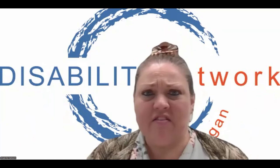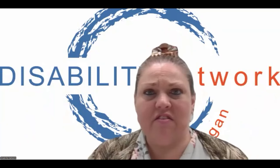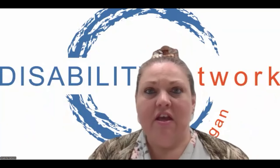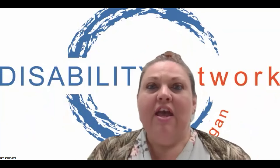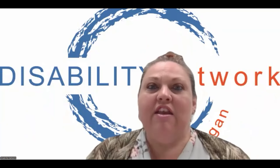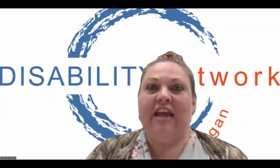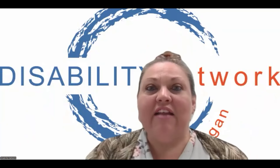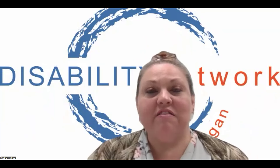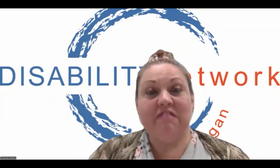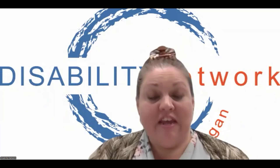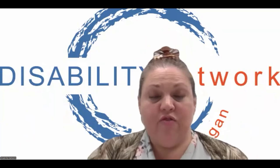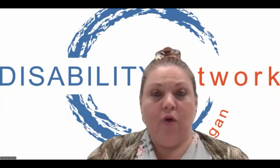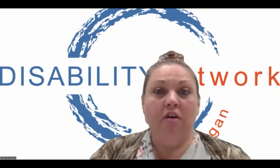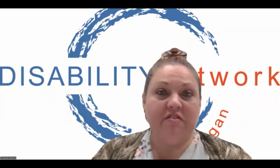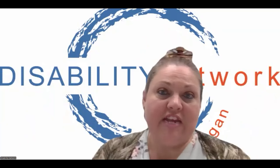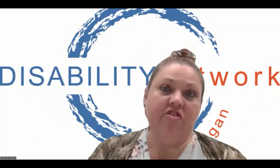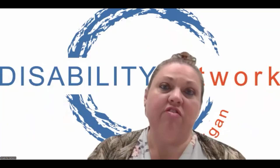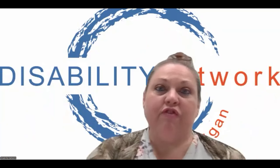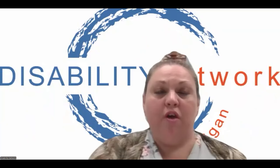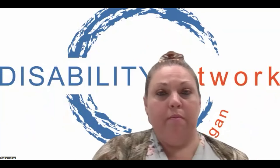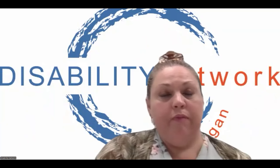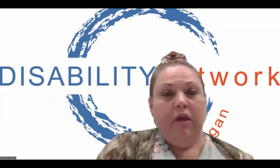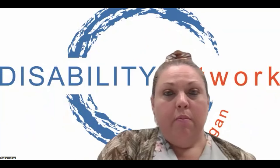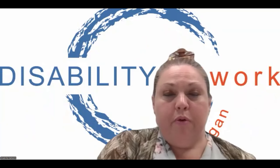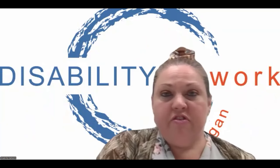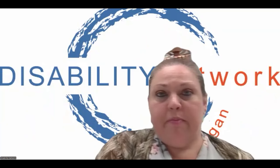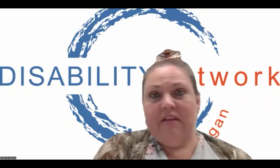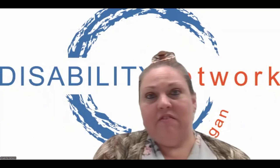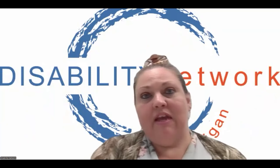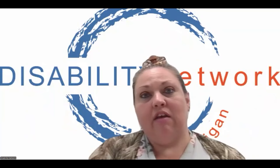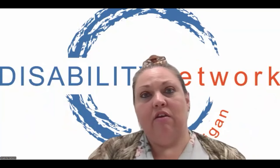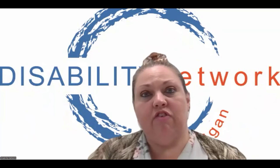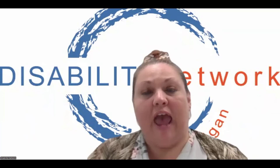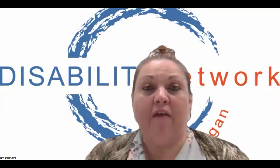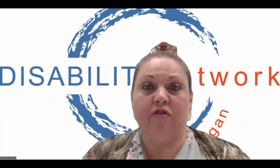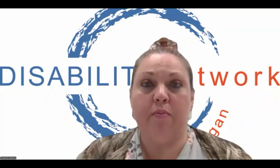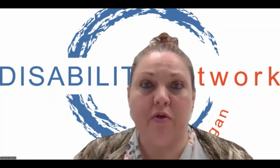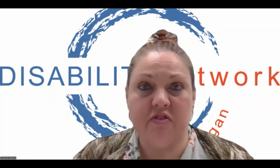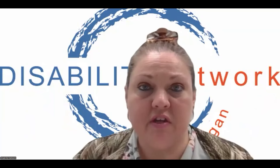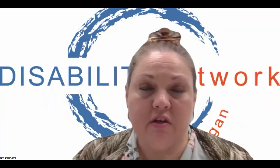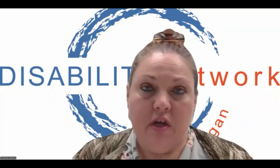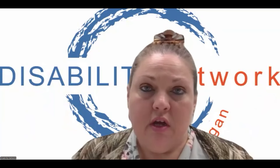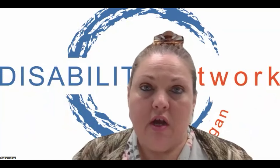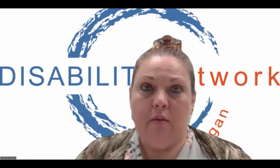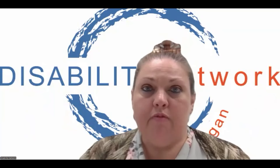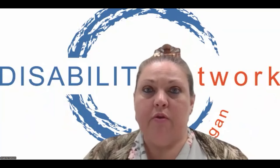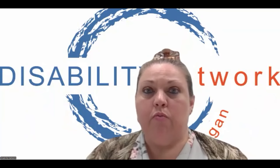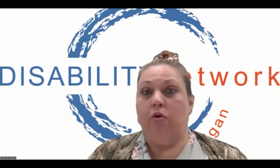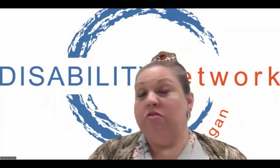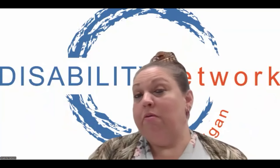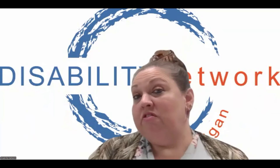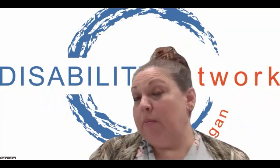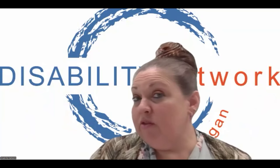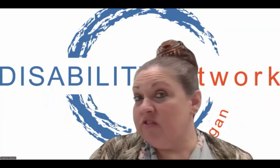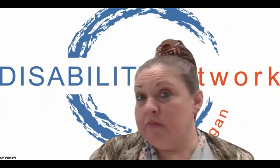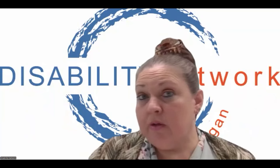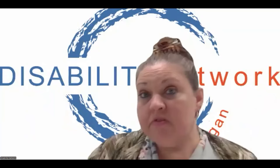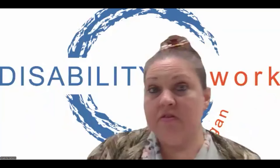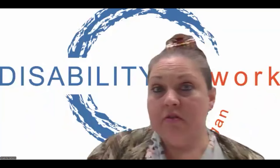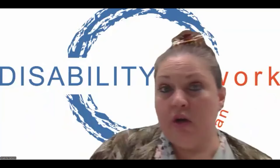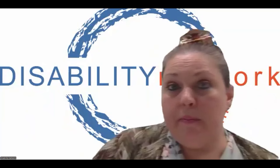to the next? And you got to see through all stages, from person being sick to after a person, there were some